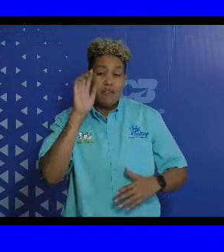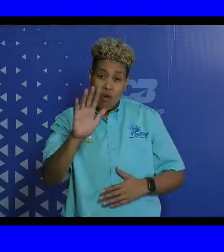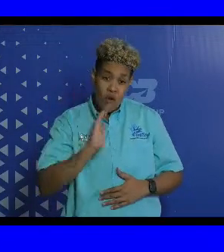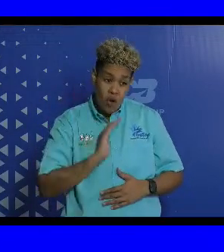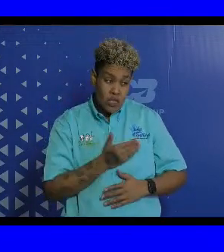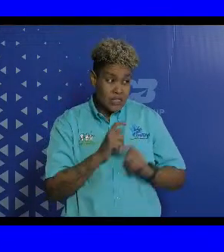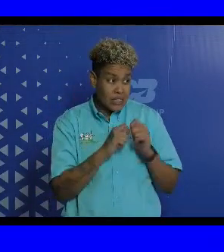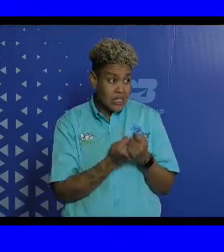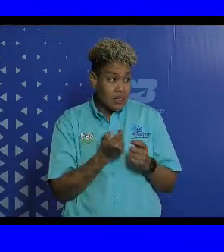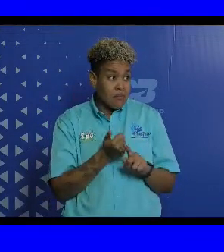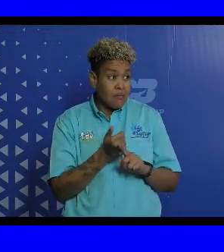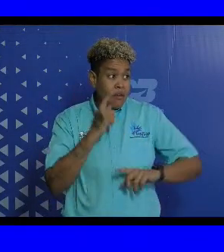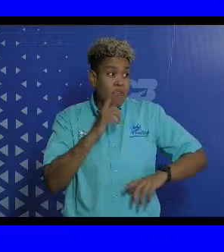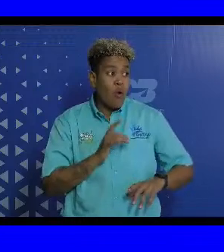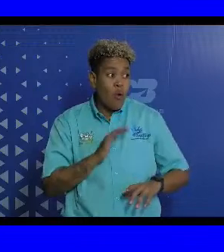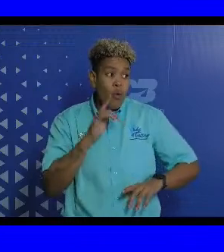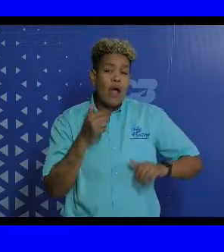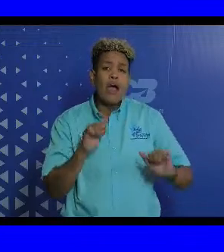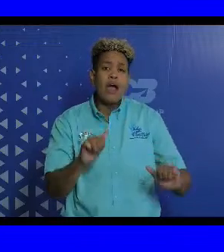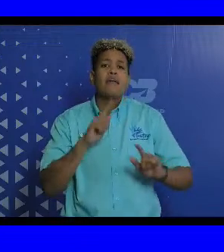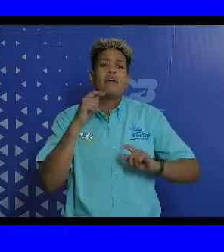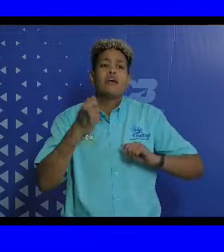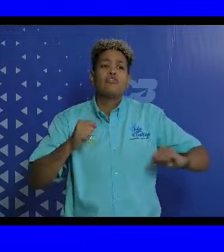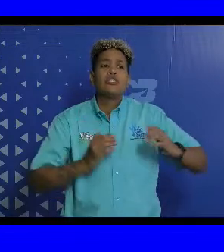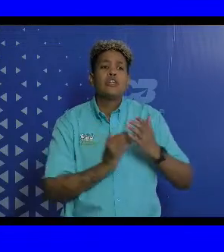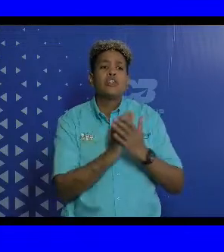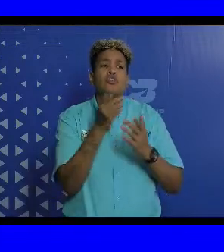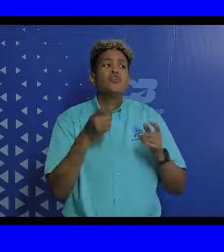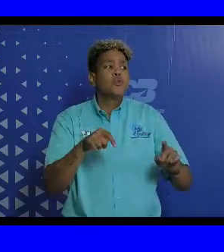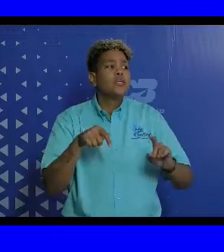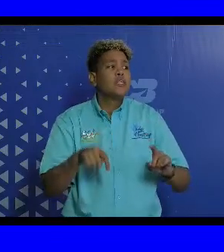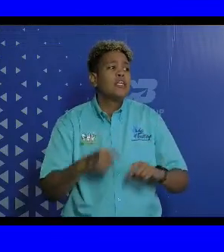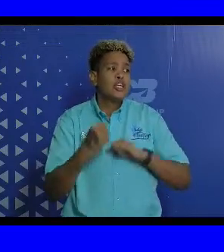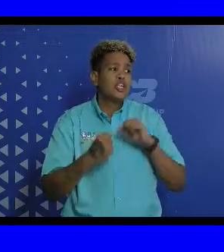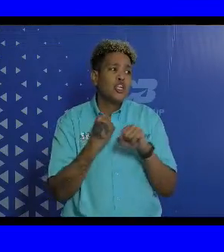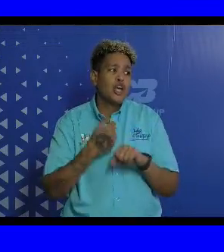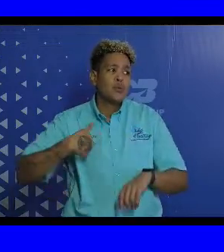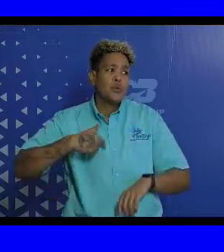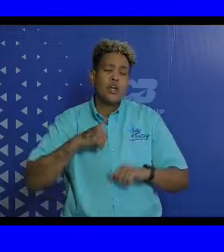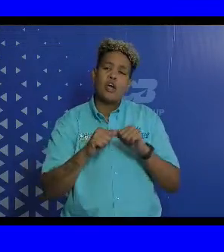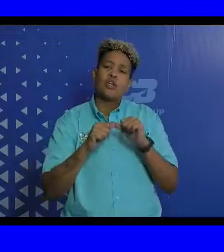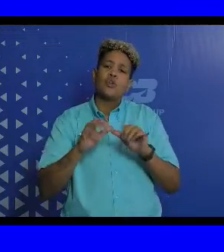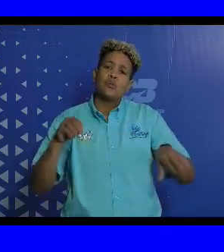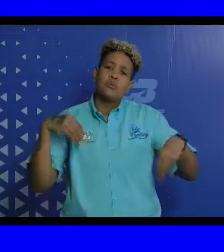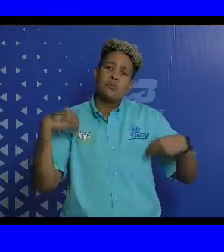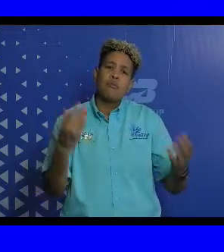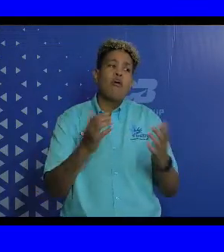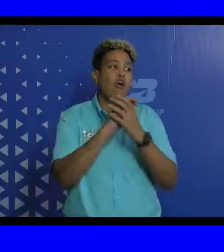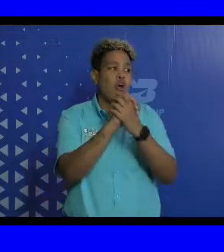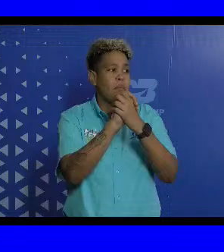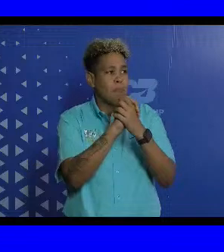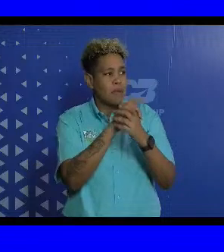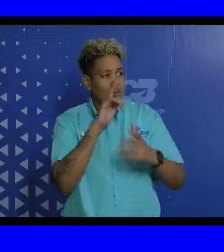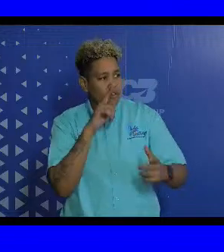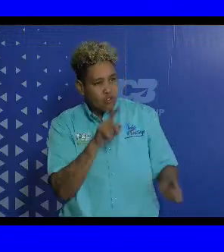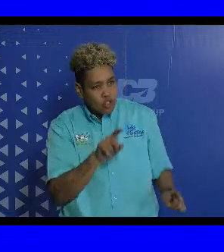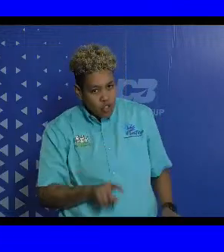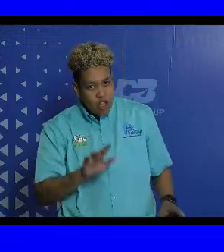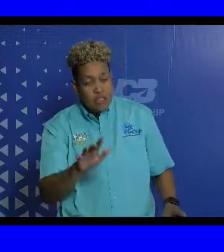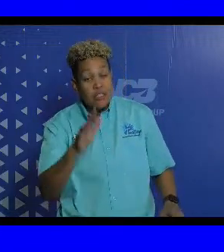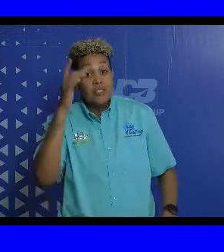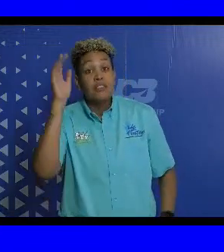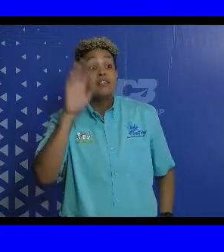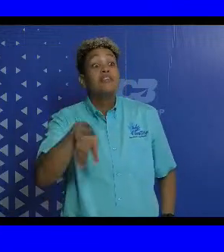gratitude to our team for the tremendous effort and resilience during the year as we continue to deliver commendable